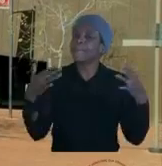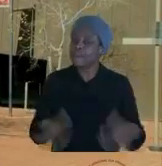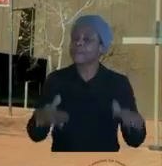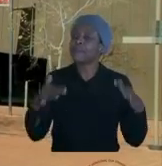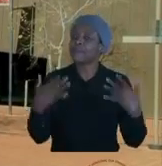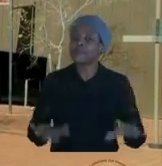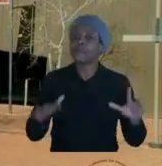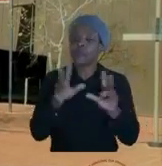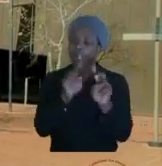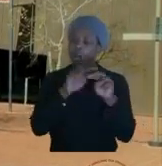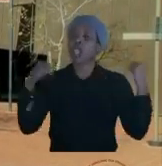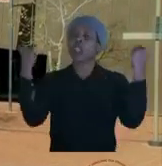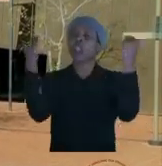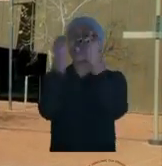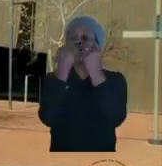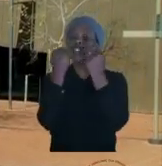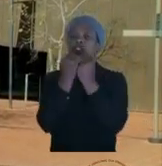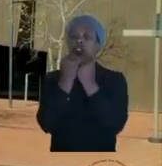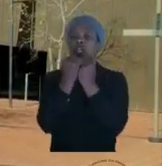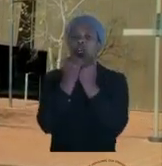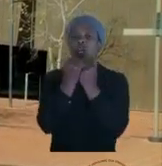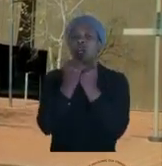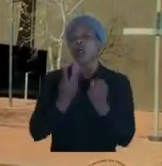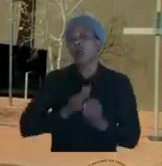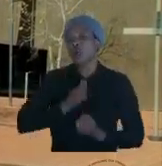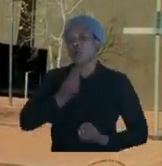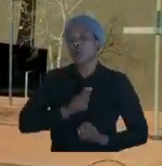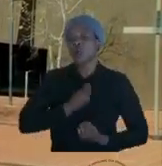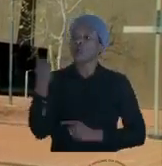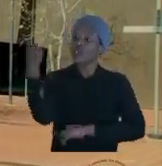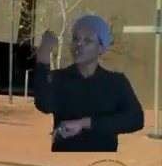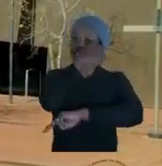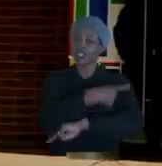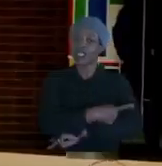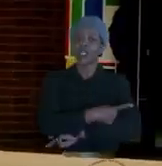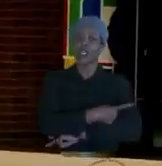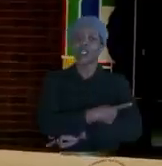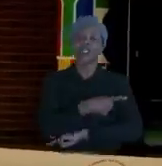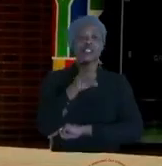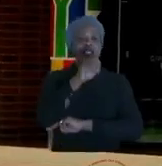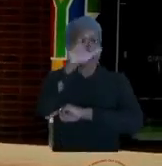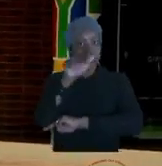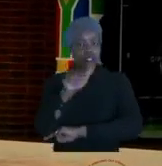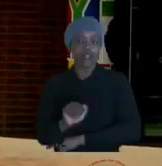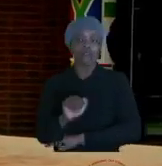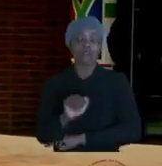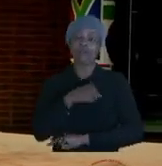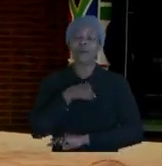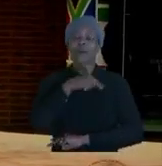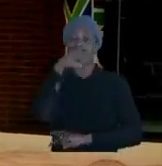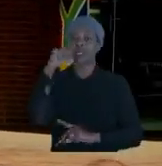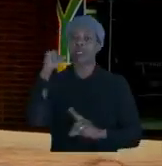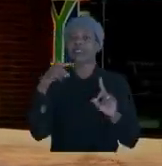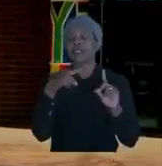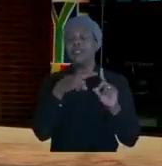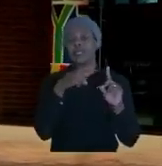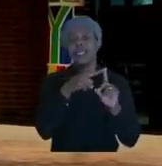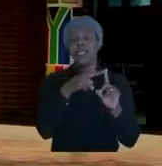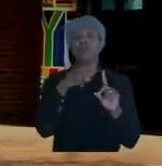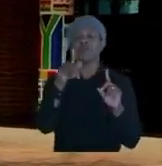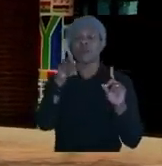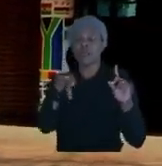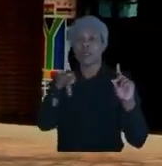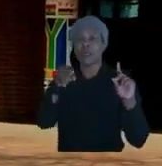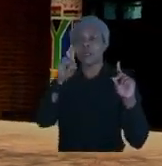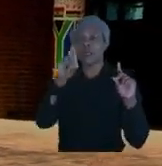massive National Youth Day to you, South Africa and the world. My name is Presley Chweneyagae. Some call me